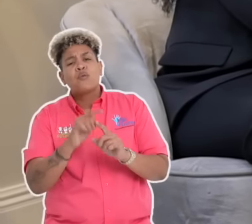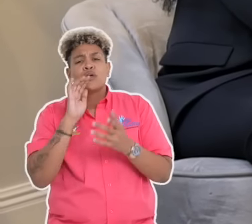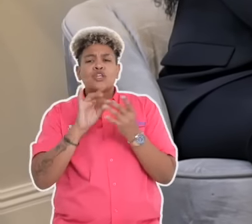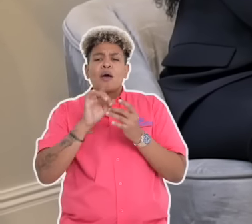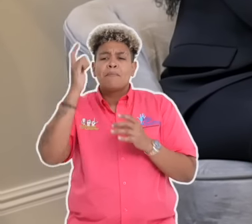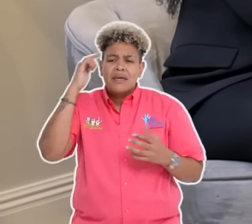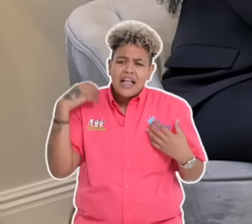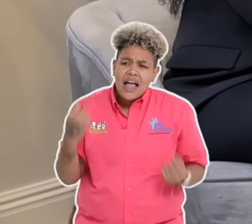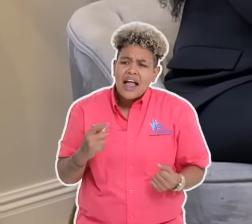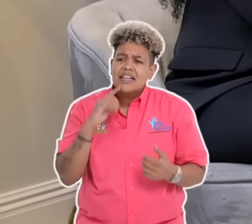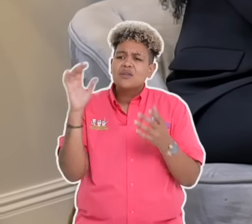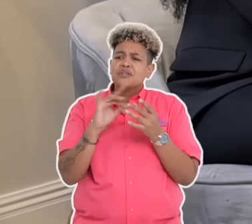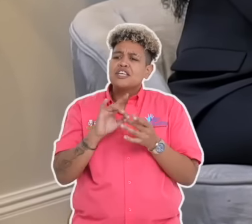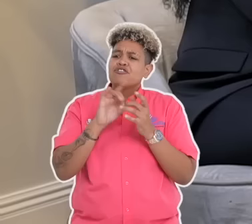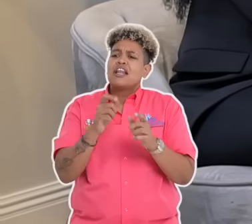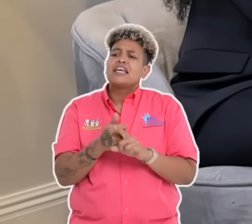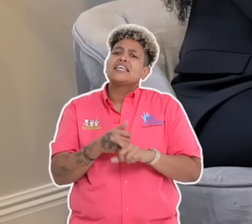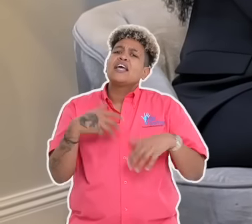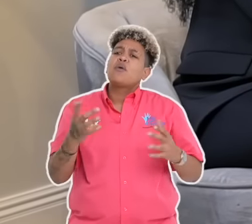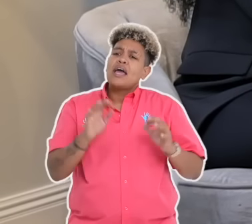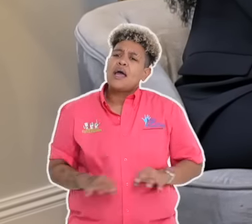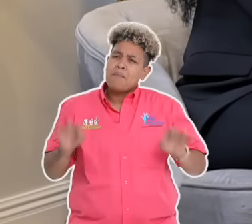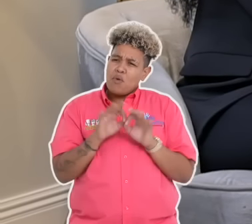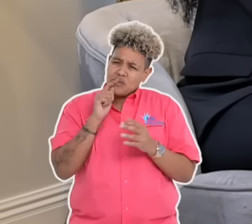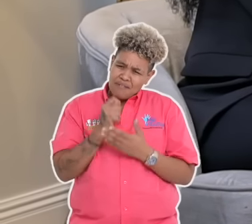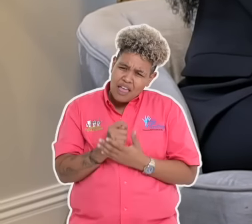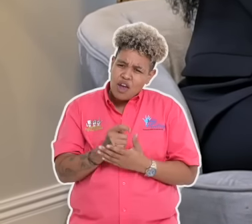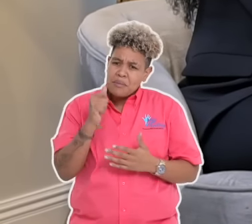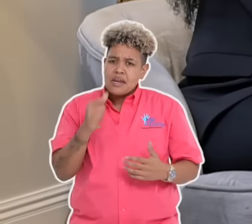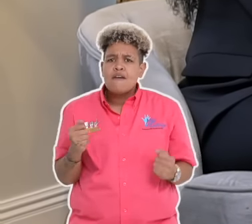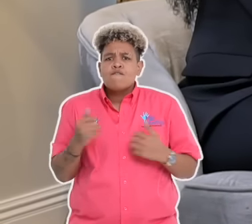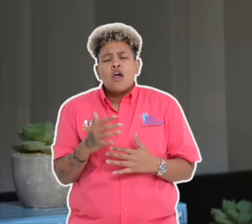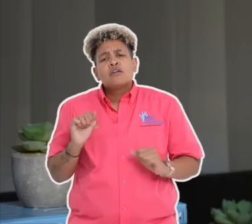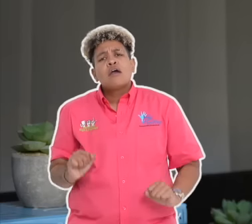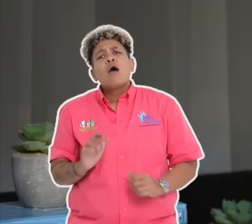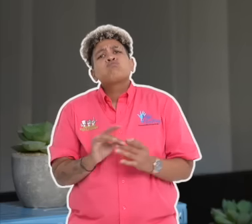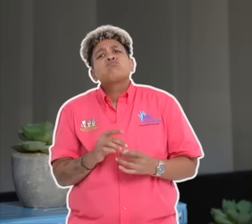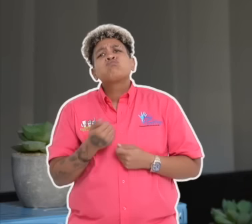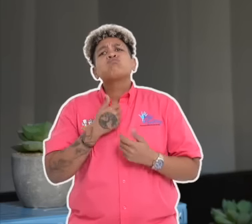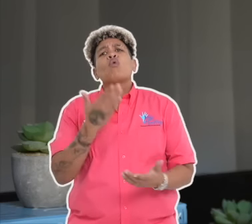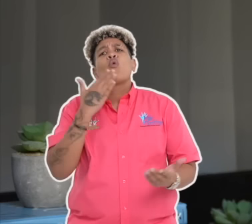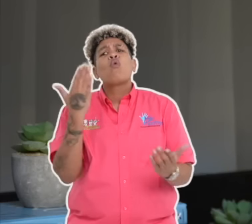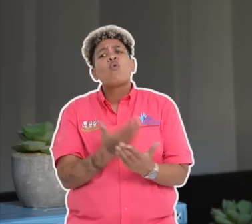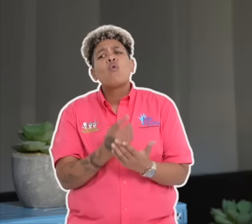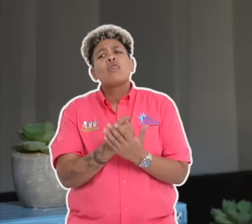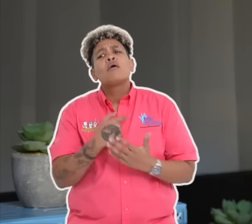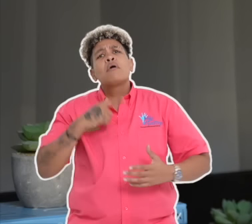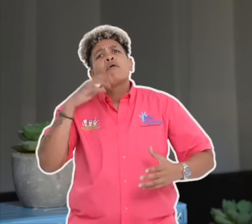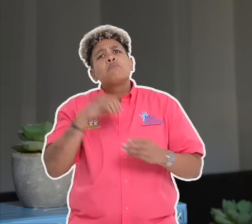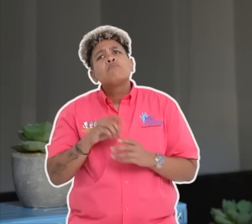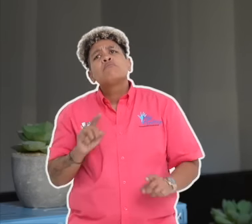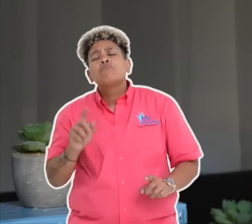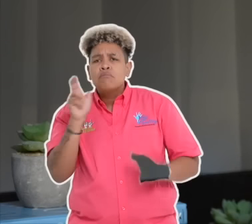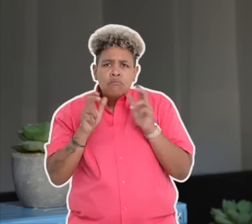are speaking about mental health and we are speaking about the importance of therapy and not being afraid to say, go to therapy or